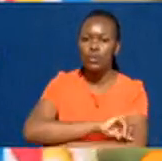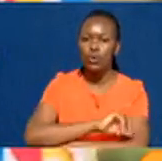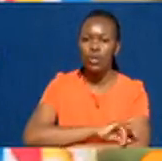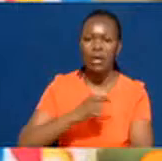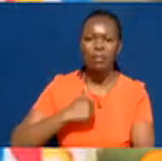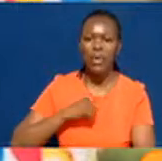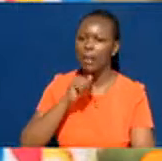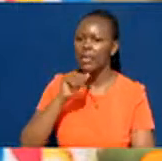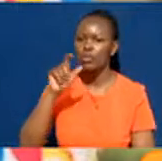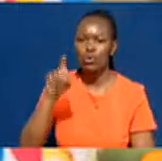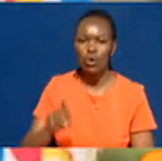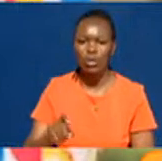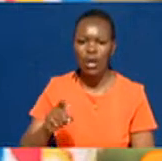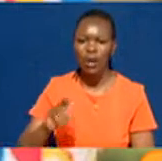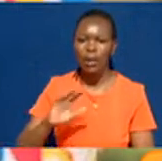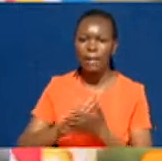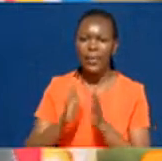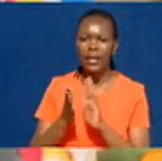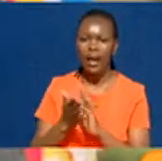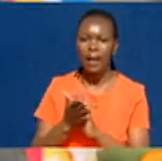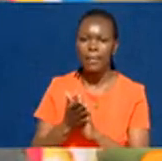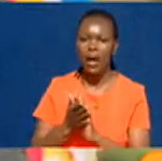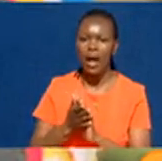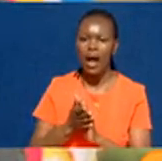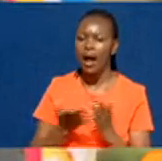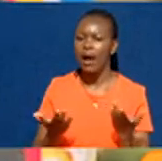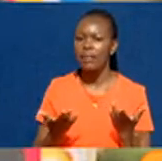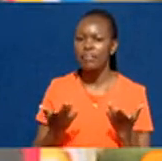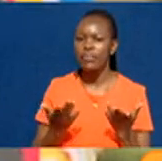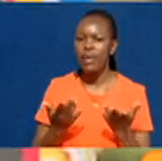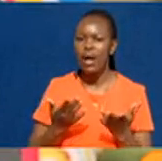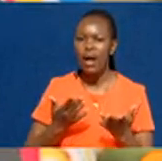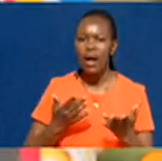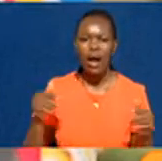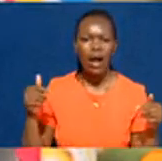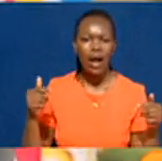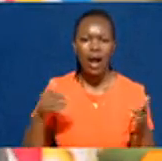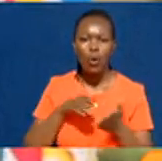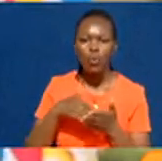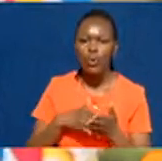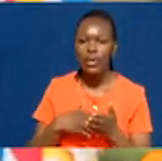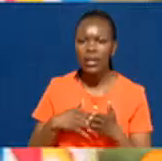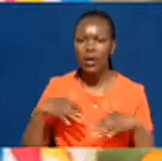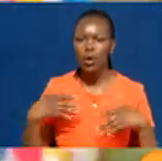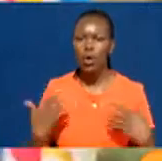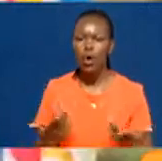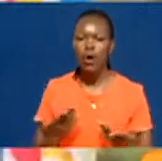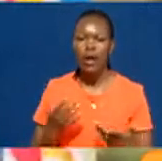become an acrimonious, fearful, and desperate enterprise.